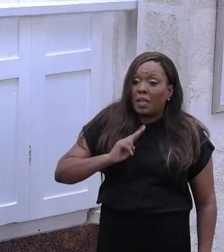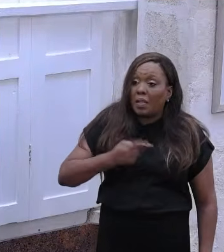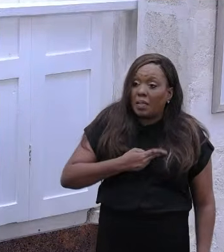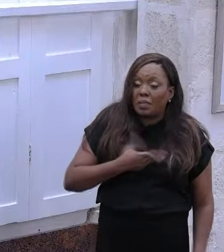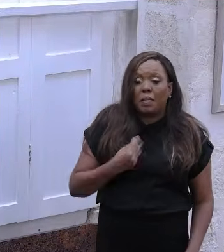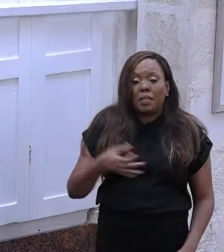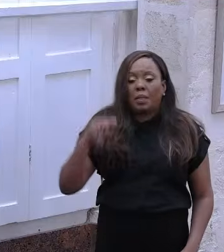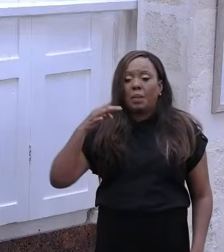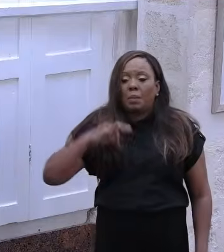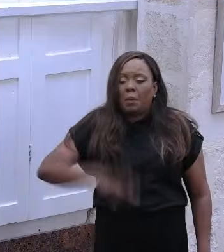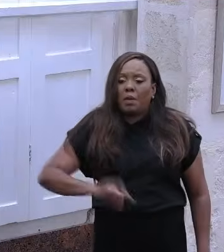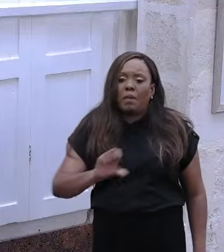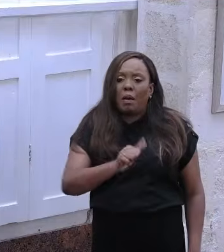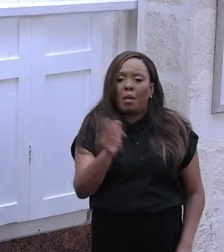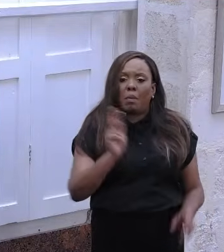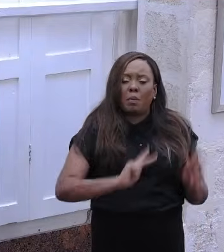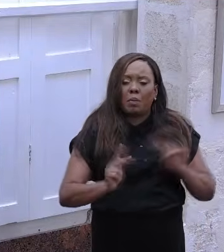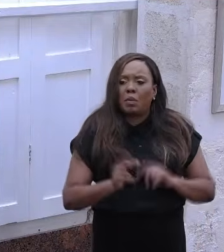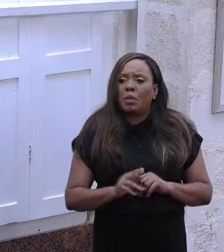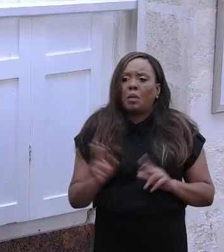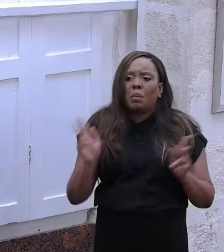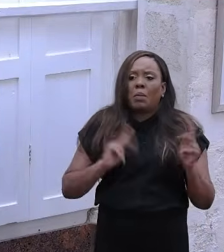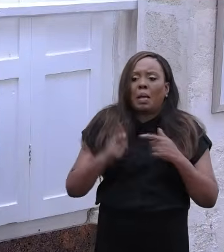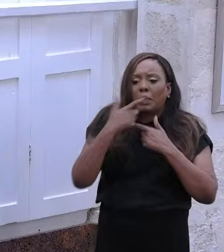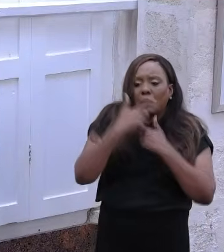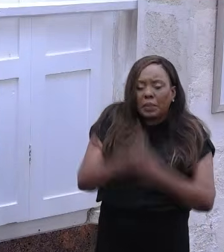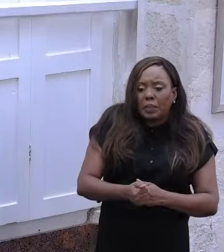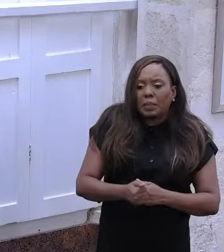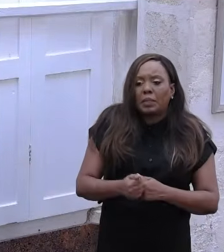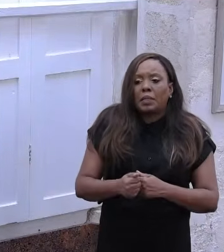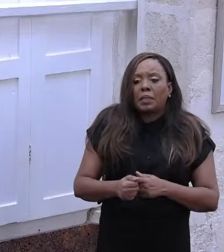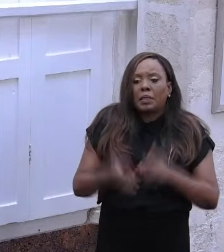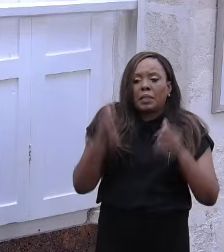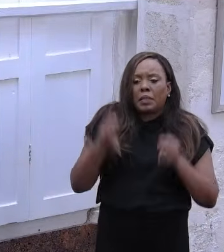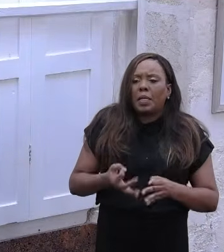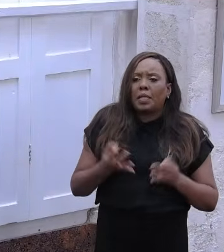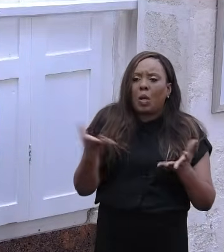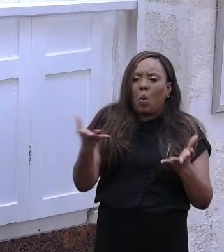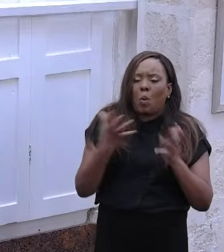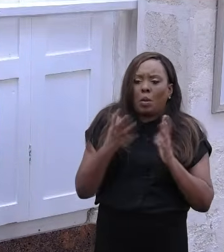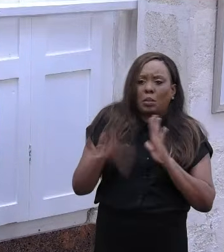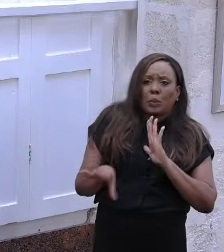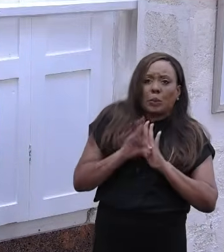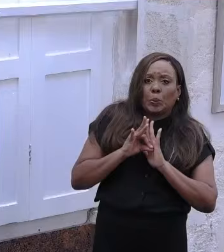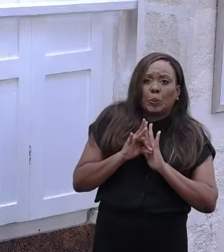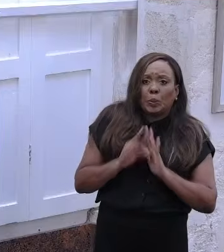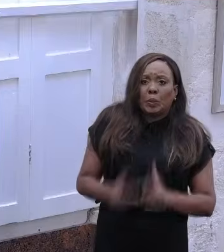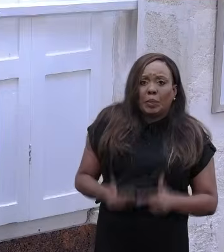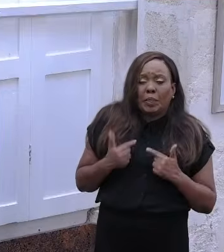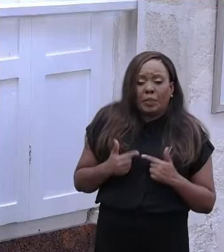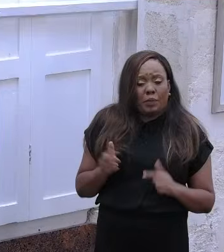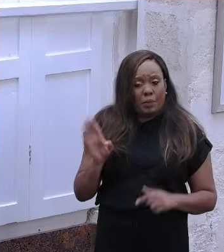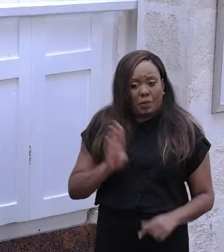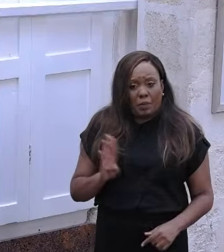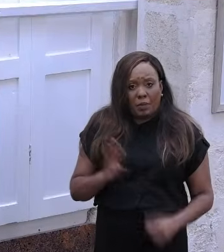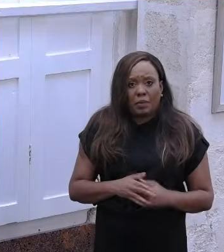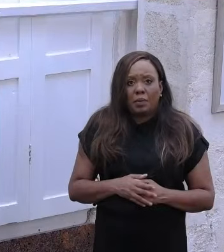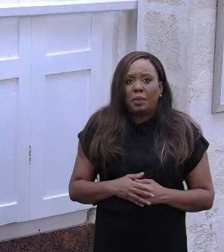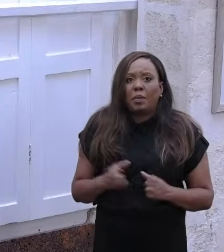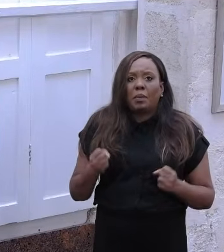makes us attractive as a place for them to want to choose to come. Because there are many places people can